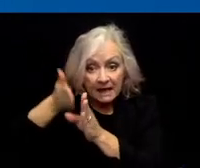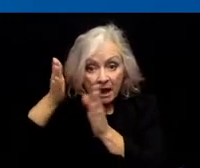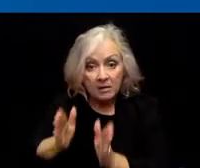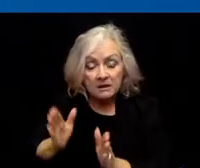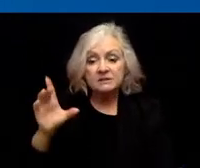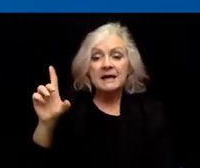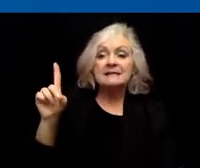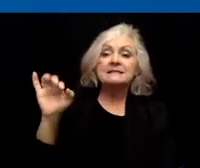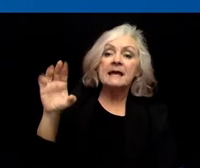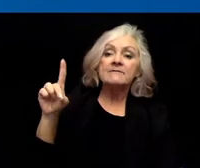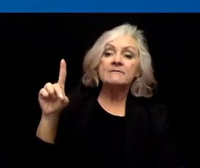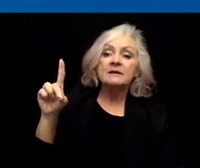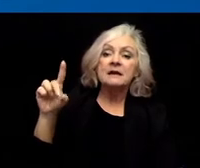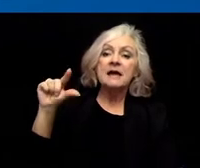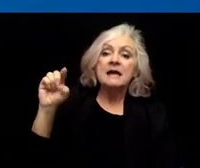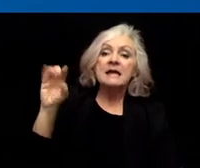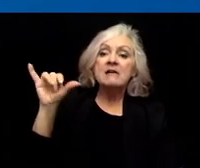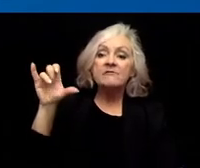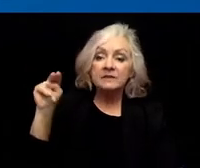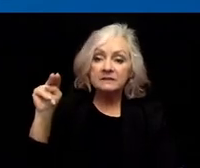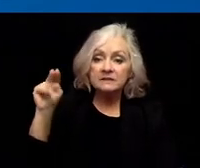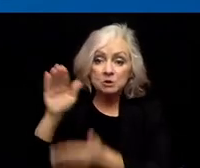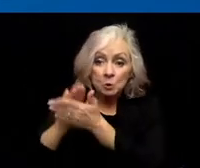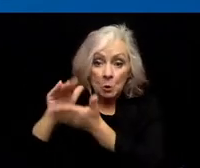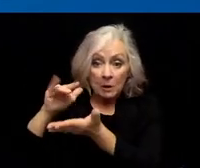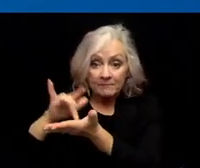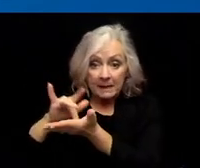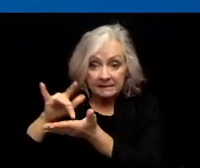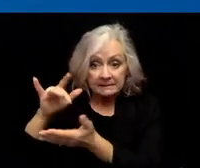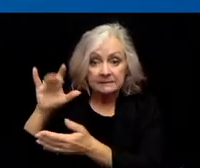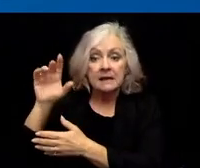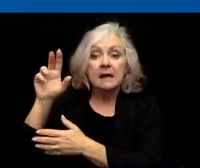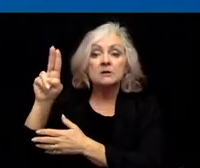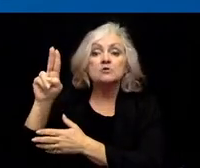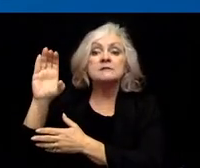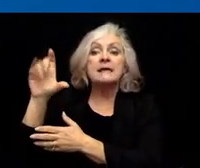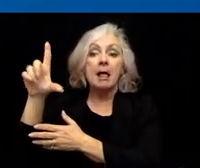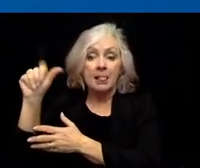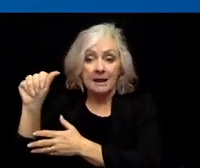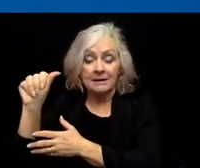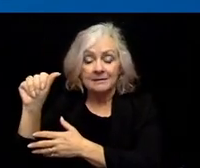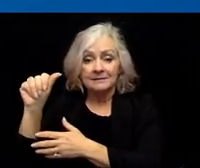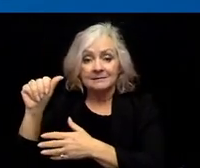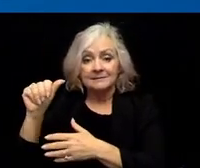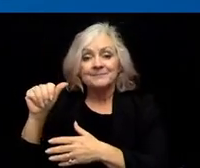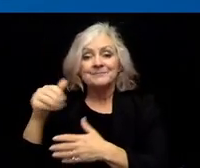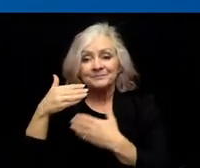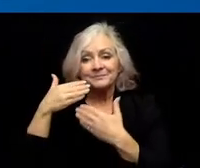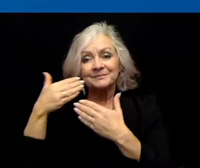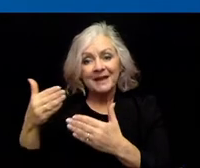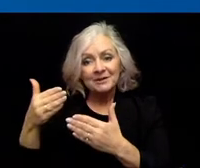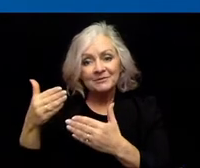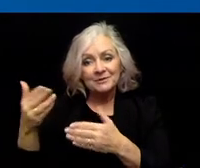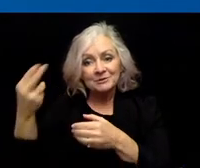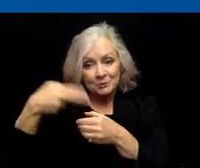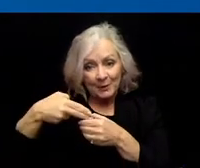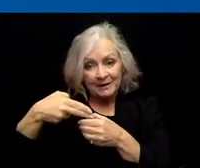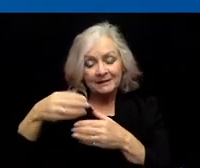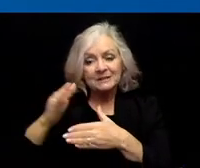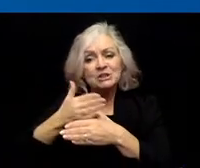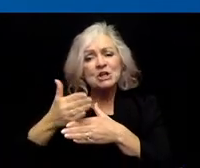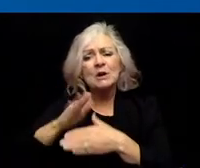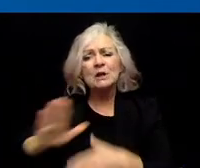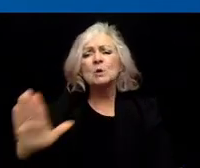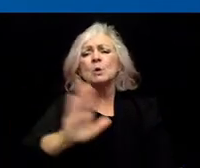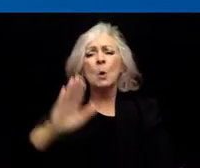School of Medicine at UCLA. Both of you, thank you for joining us. Thank you for sharing your wisdom, both as leaders